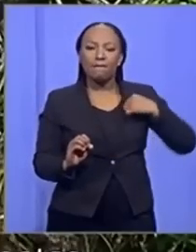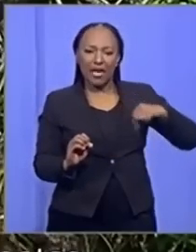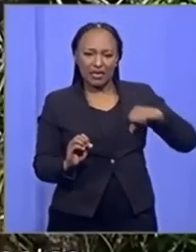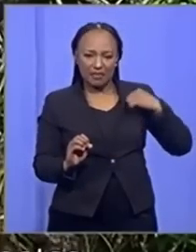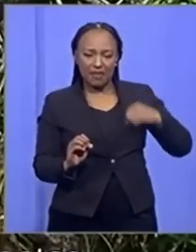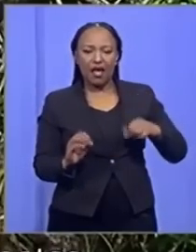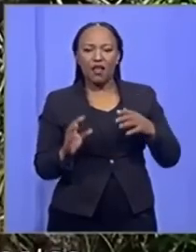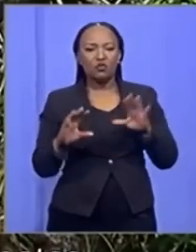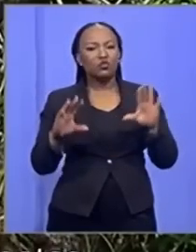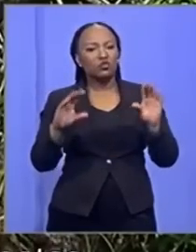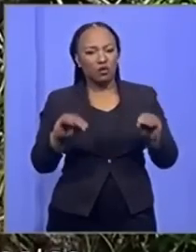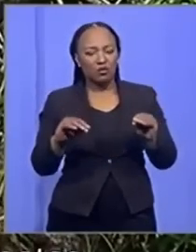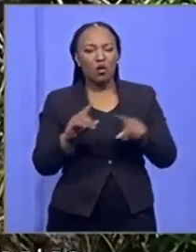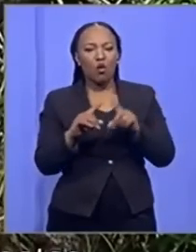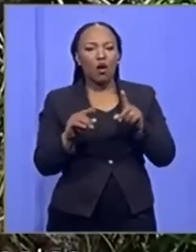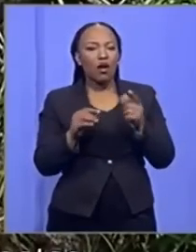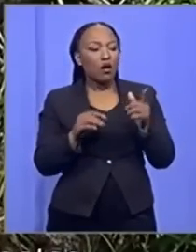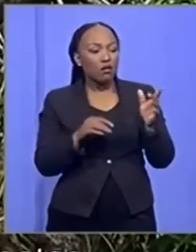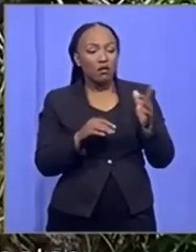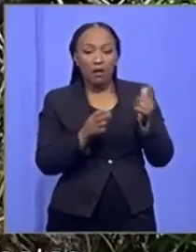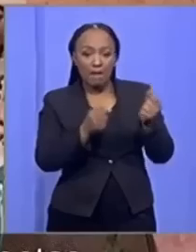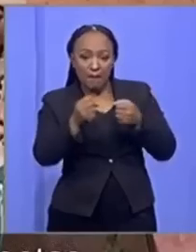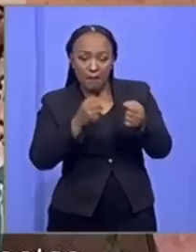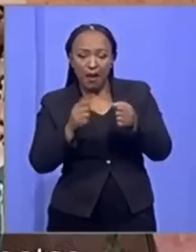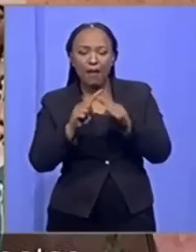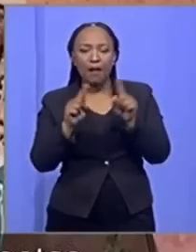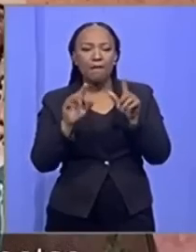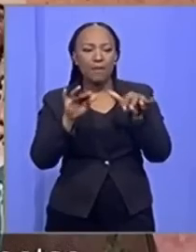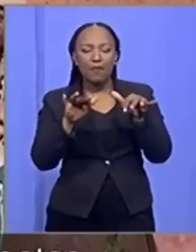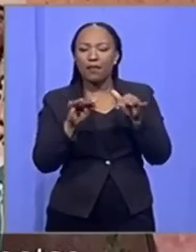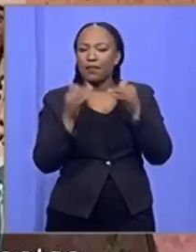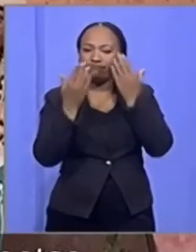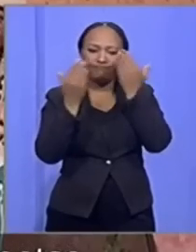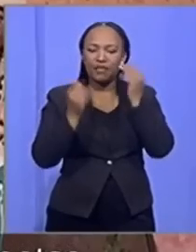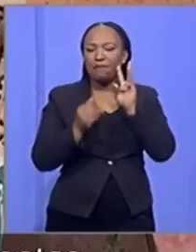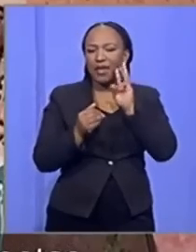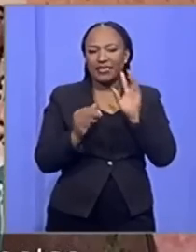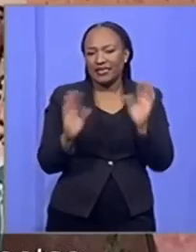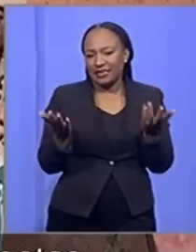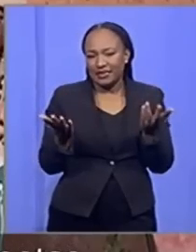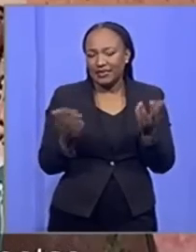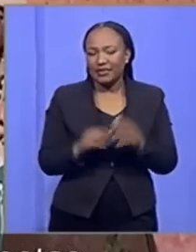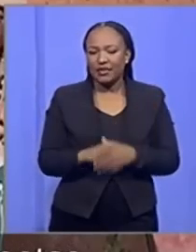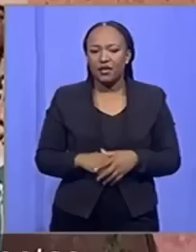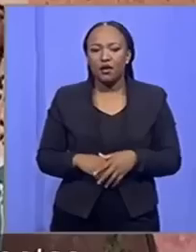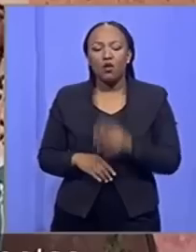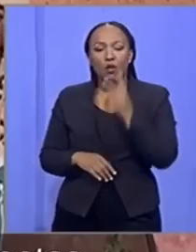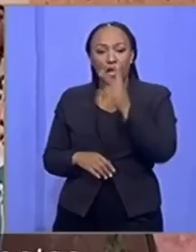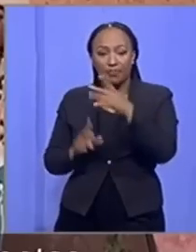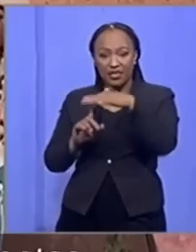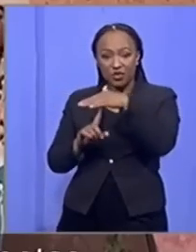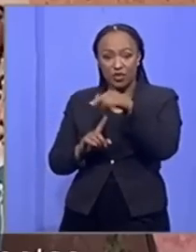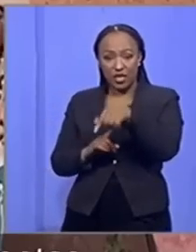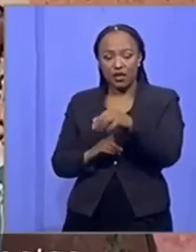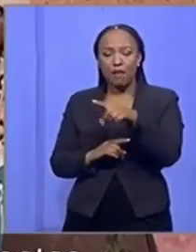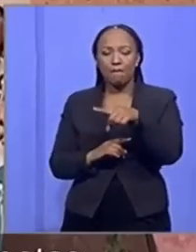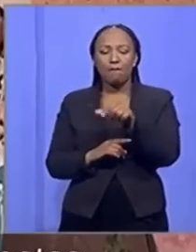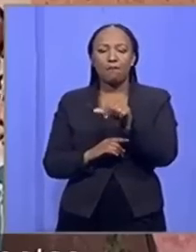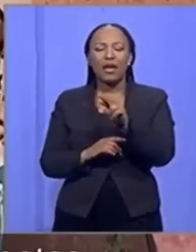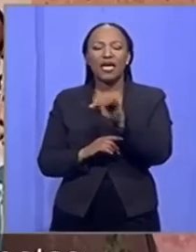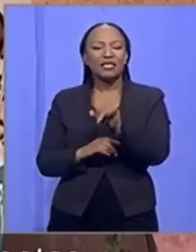thapa badiredi ba ba sa itseng ka ga mafaratlhatlha a metsi. O bona this situation e re ka ra yona right now mo Parys is not nice go jwetse